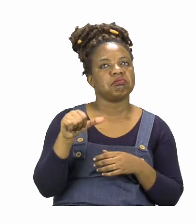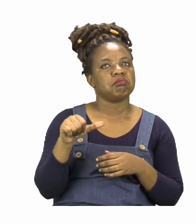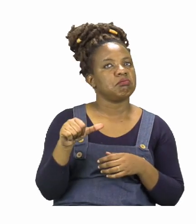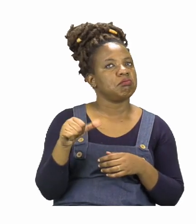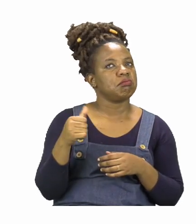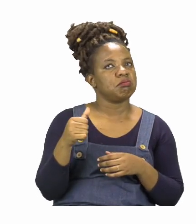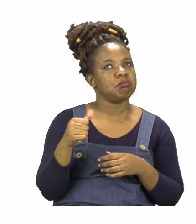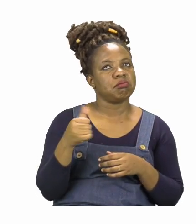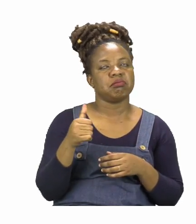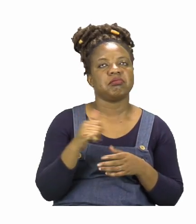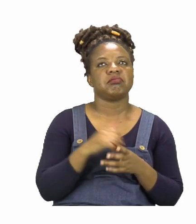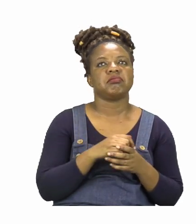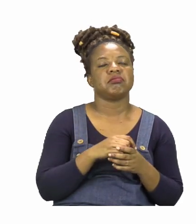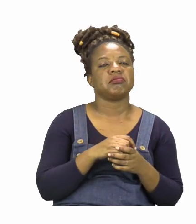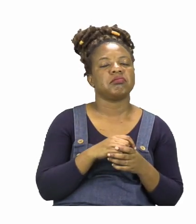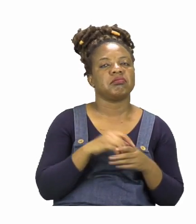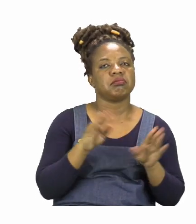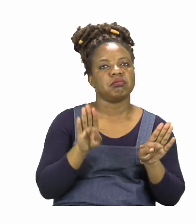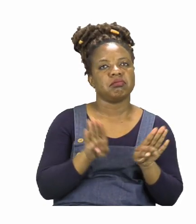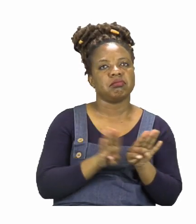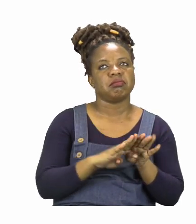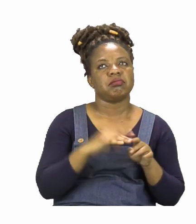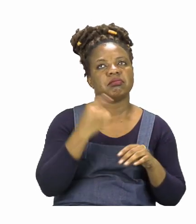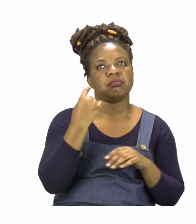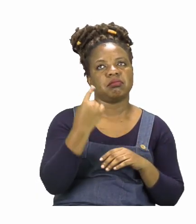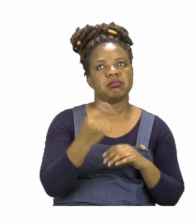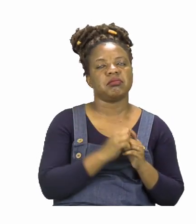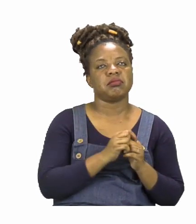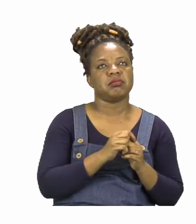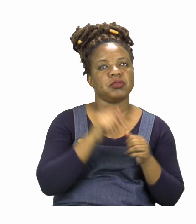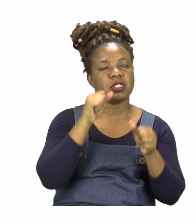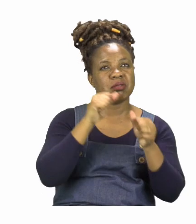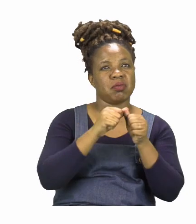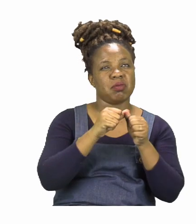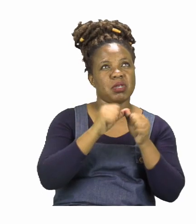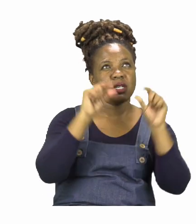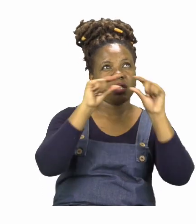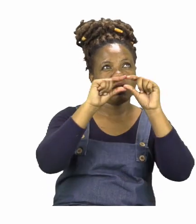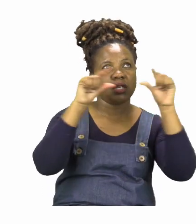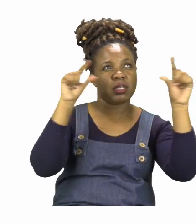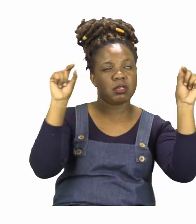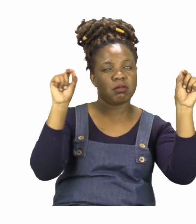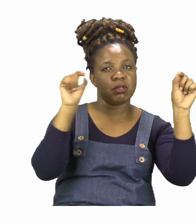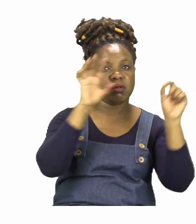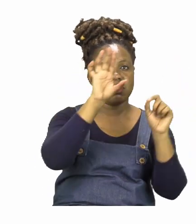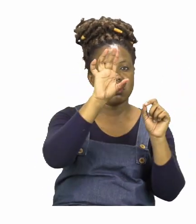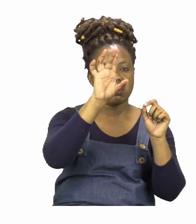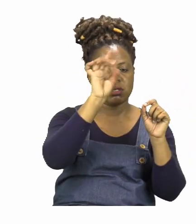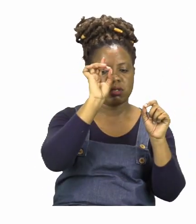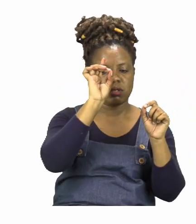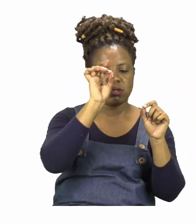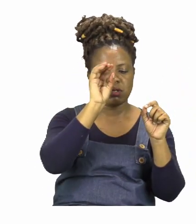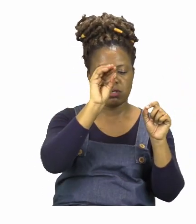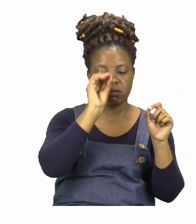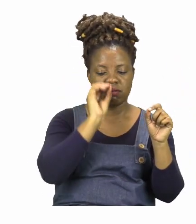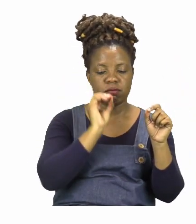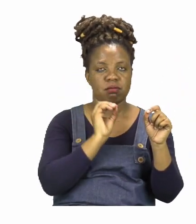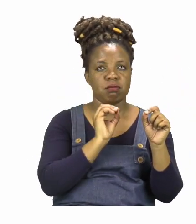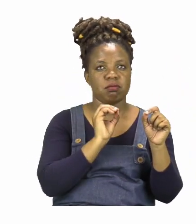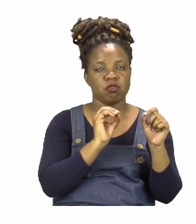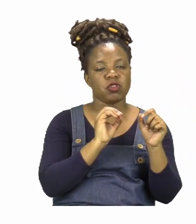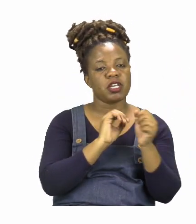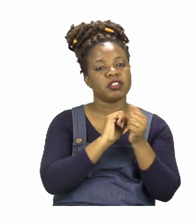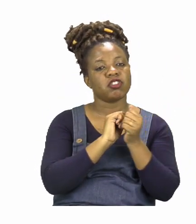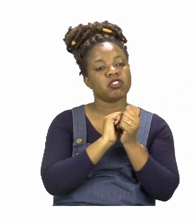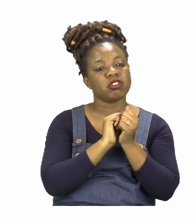do by yourselves. Remember to choose a word in the word box and then change it into simple present tense. Read